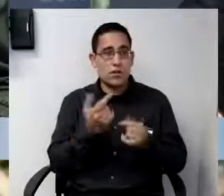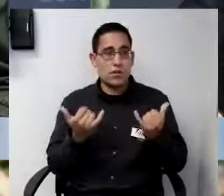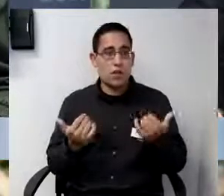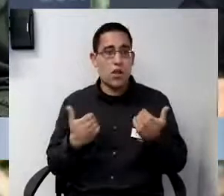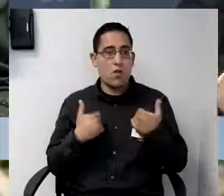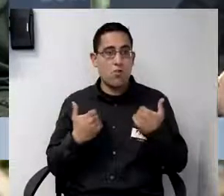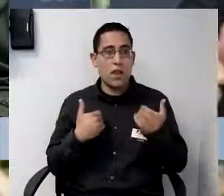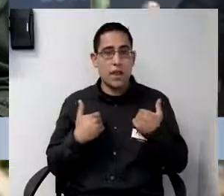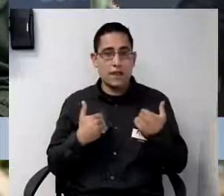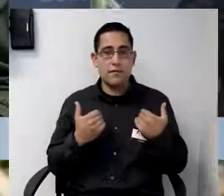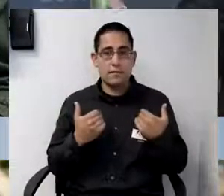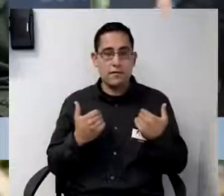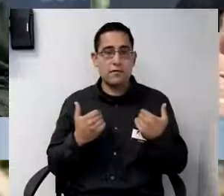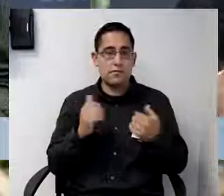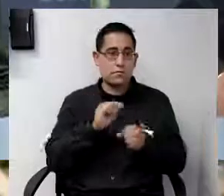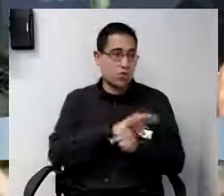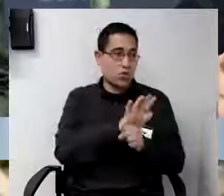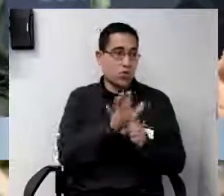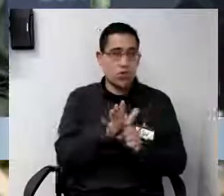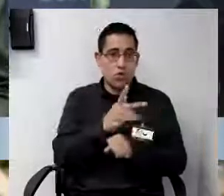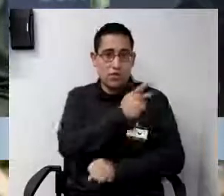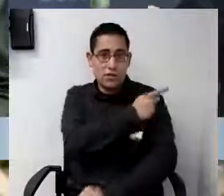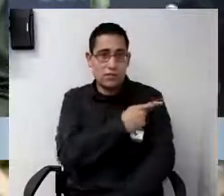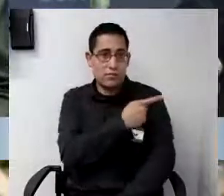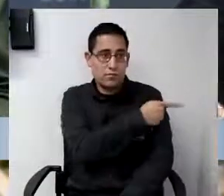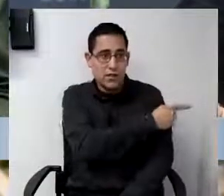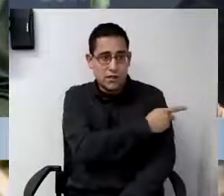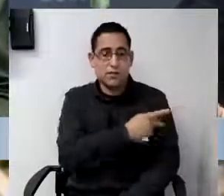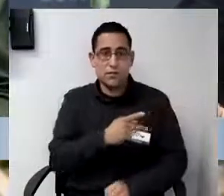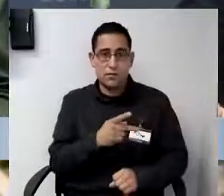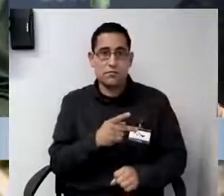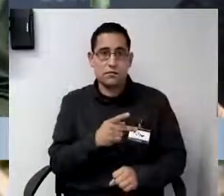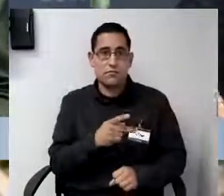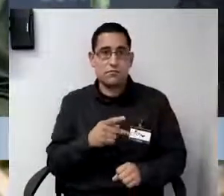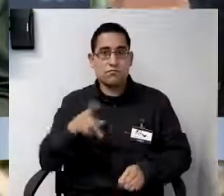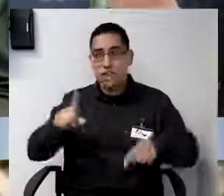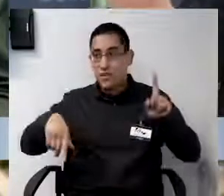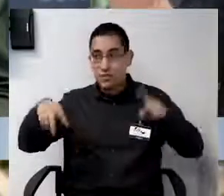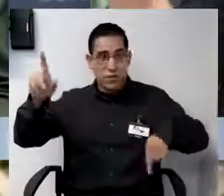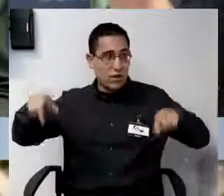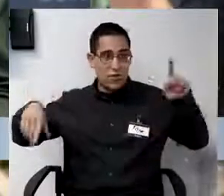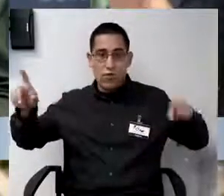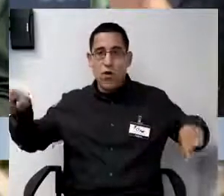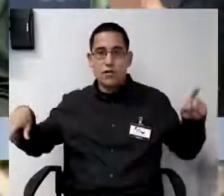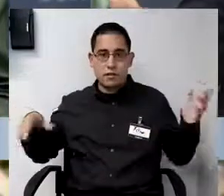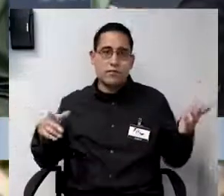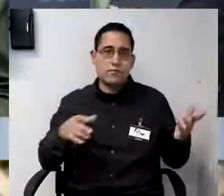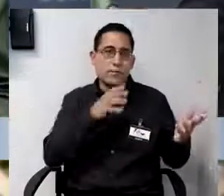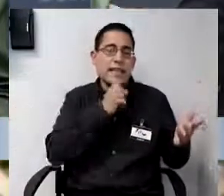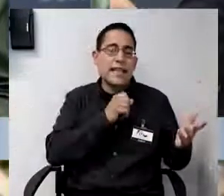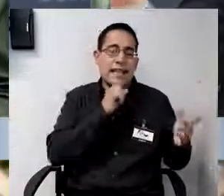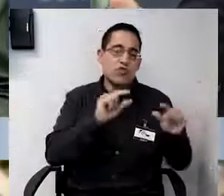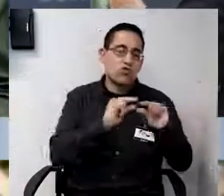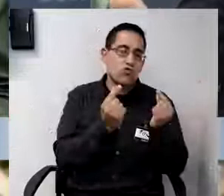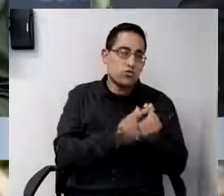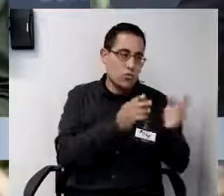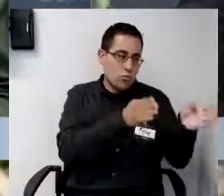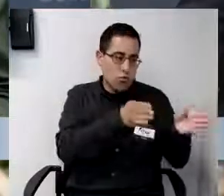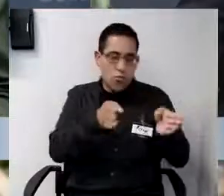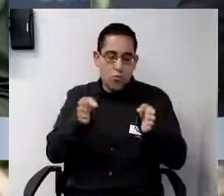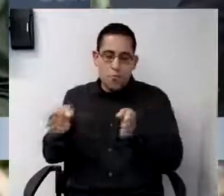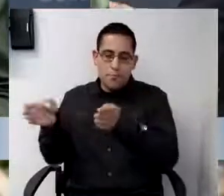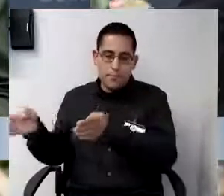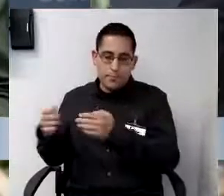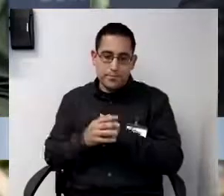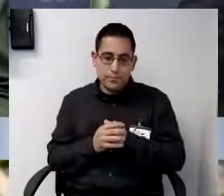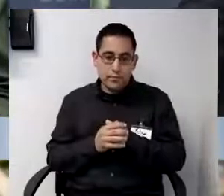cut across the entire age continuum. Yeah. But again, only one that